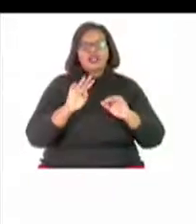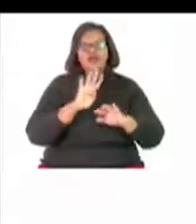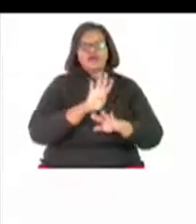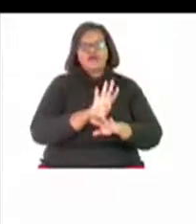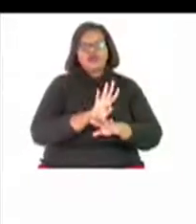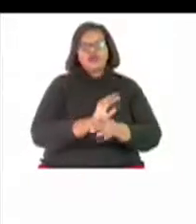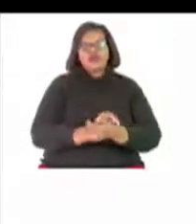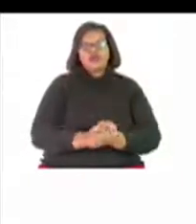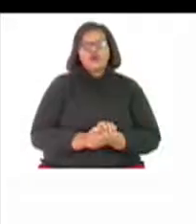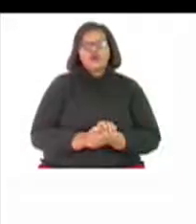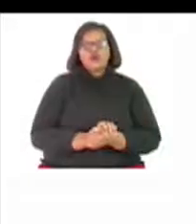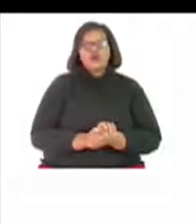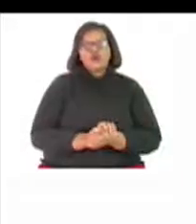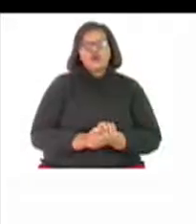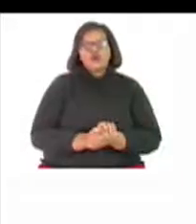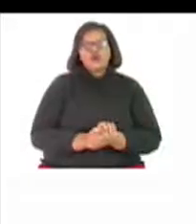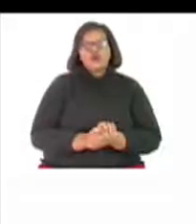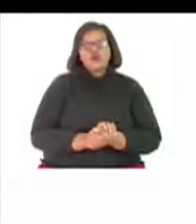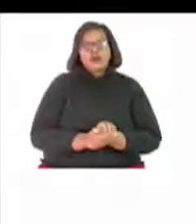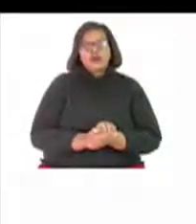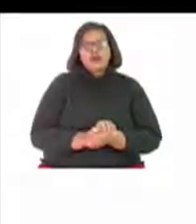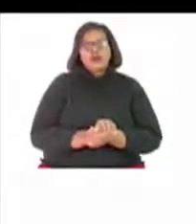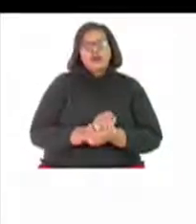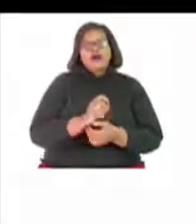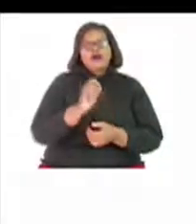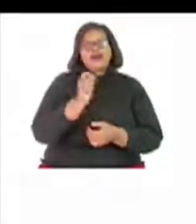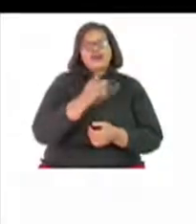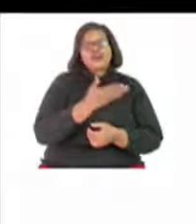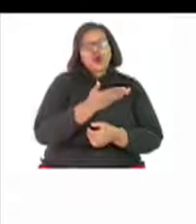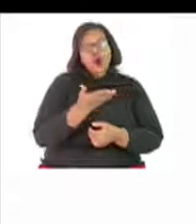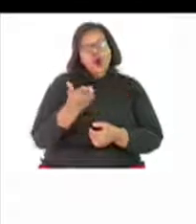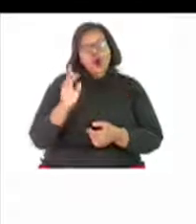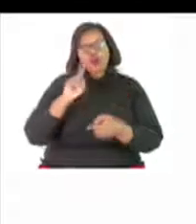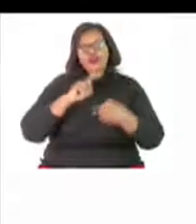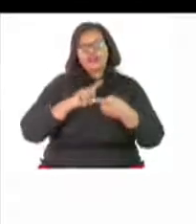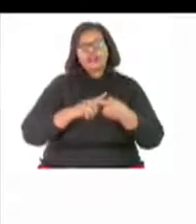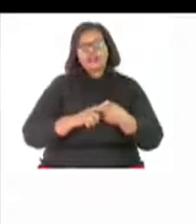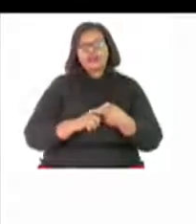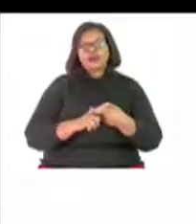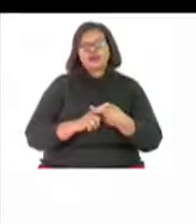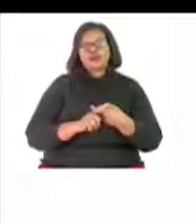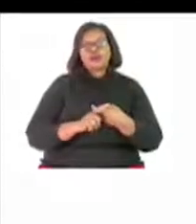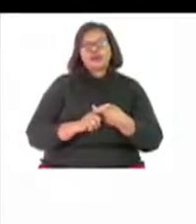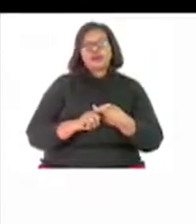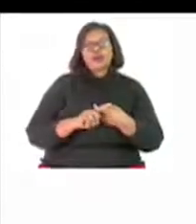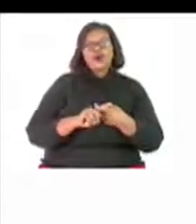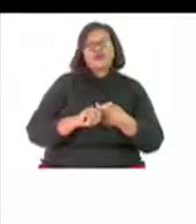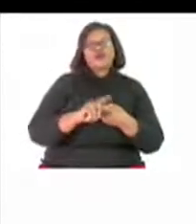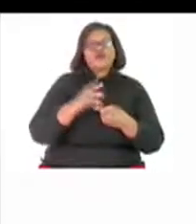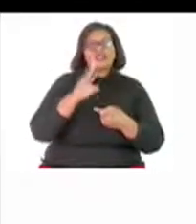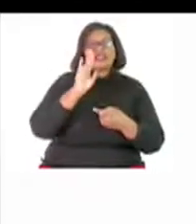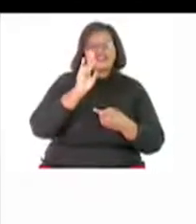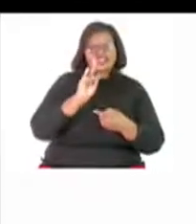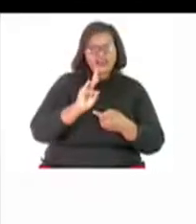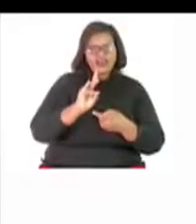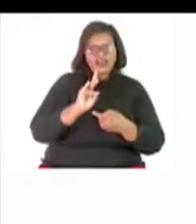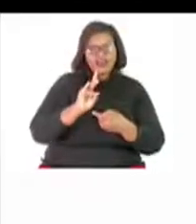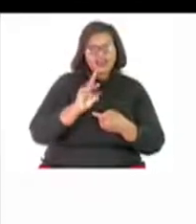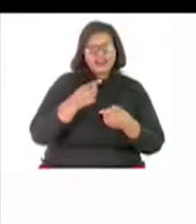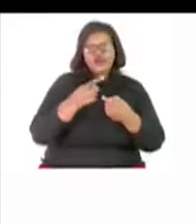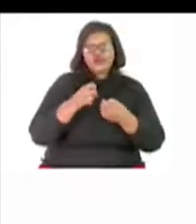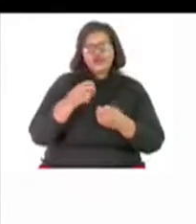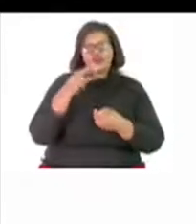Number 4, you have to write all the multiples of 7